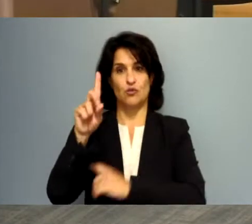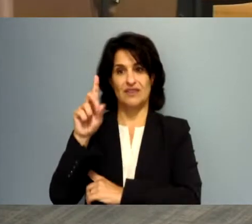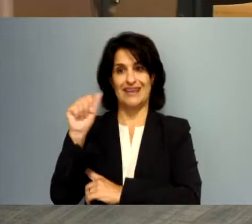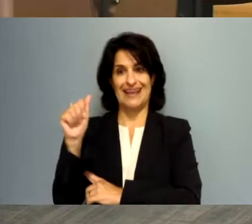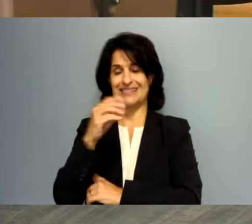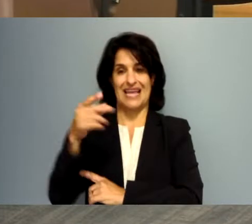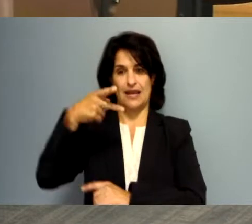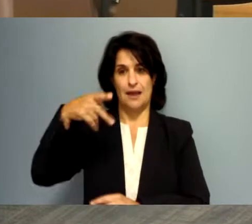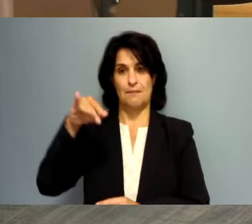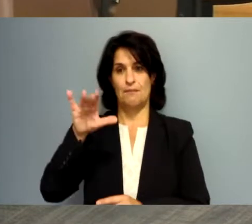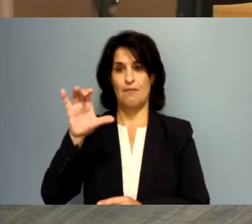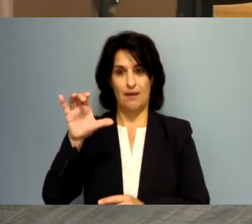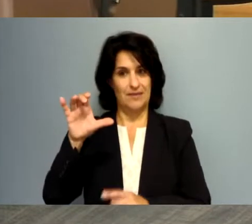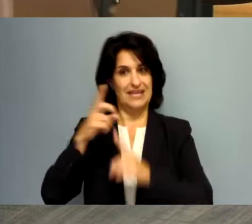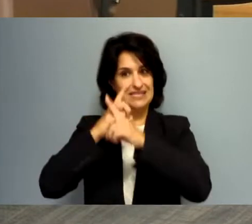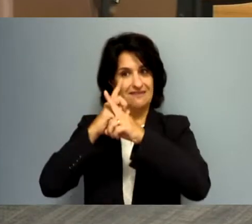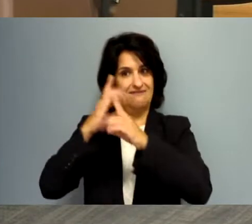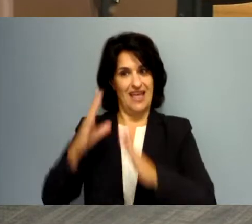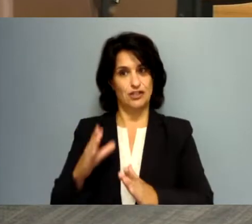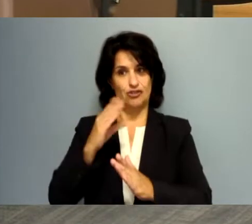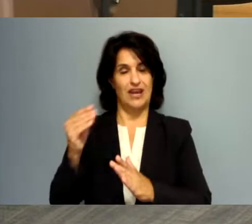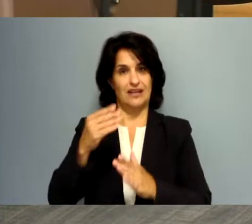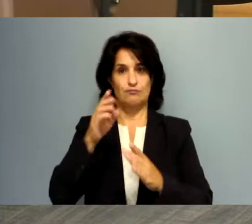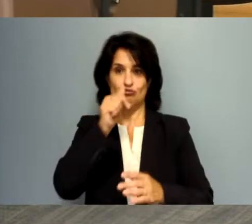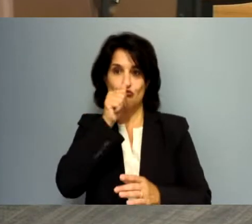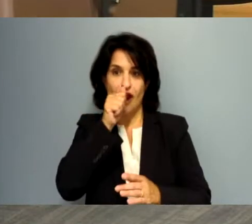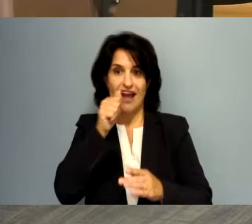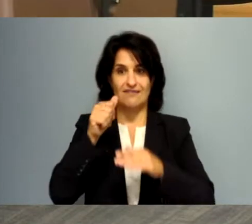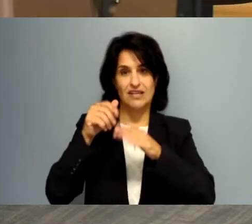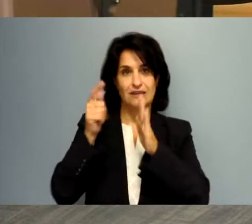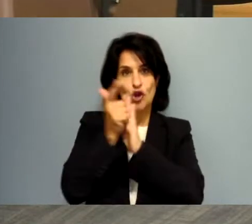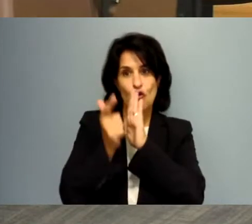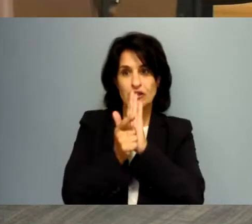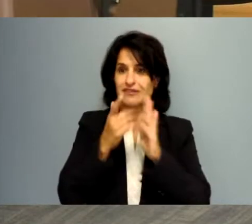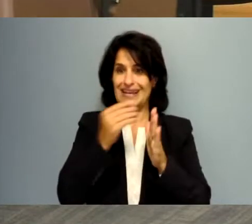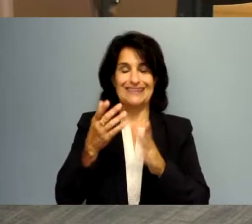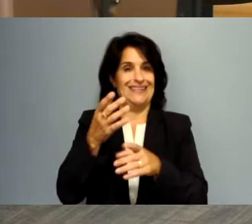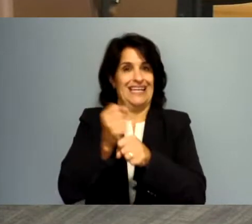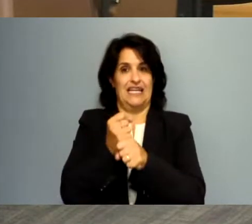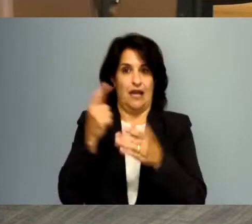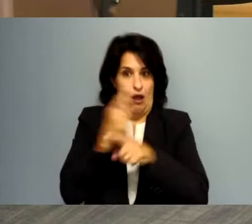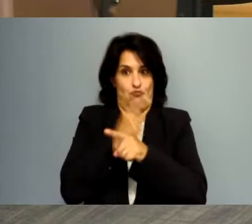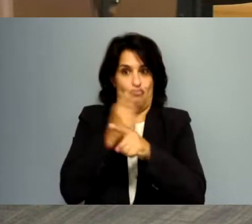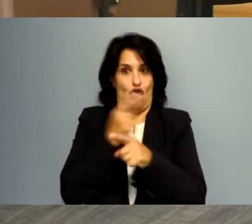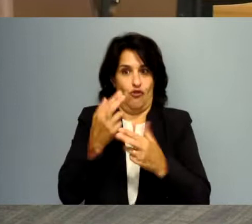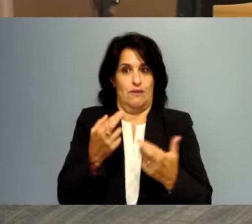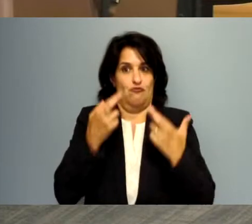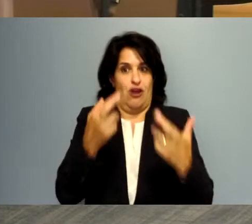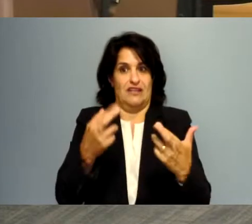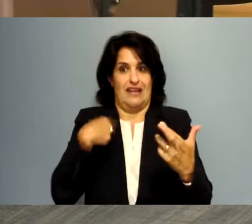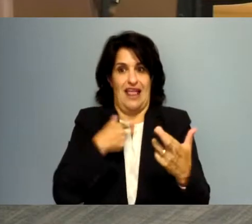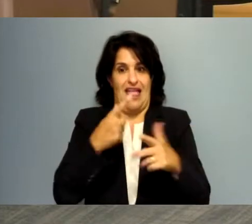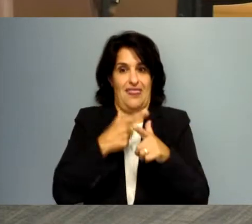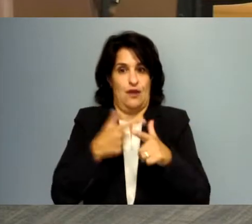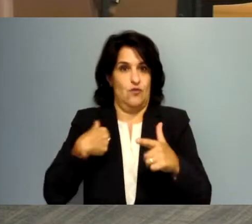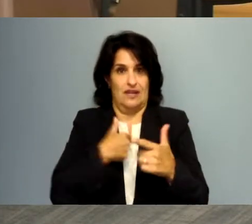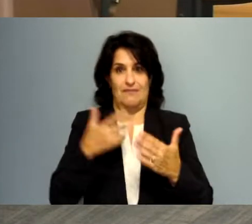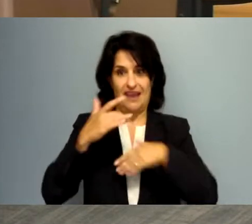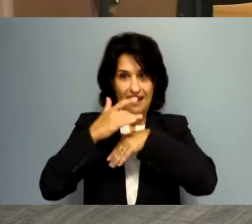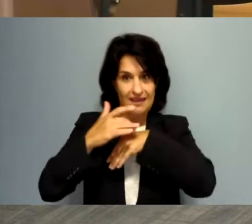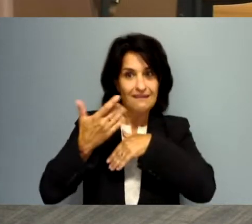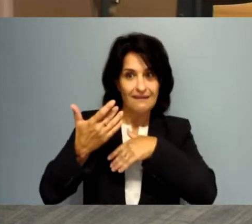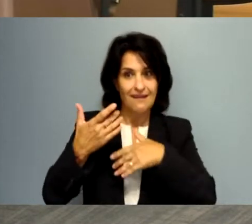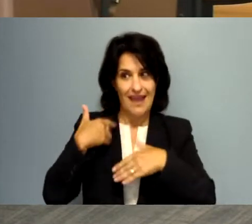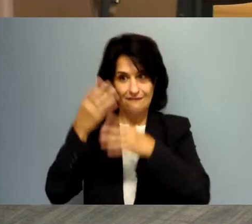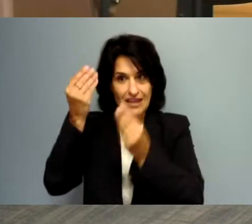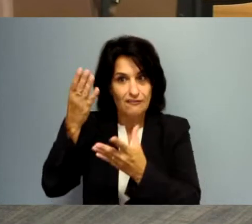private counsel, and then getting the appropriate recommendation to the court so that we can make ourselves available and have the information available